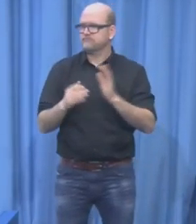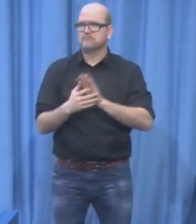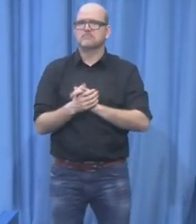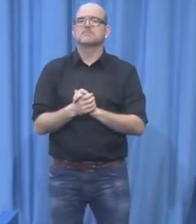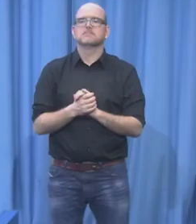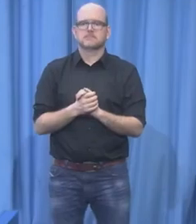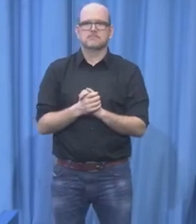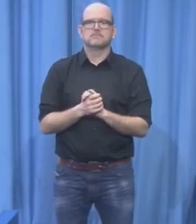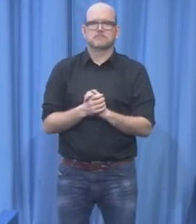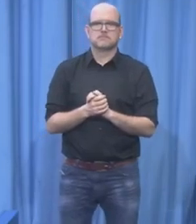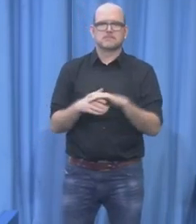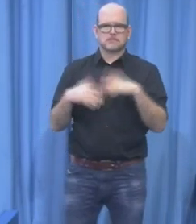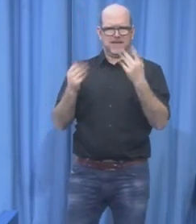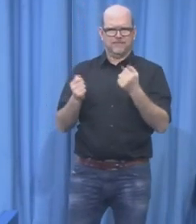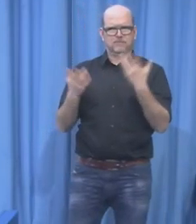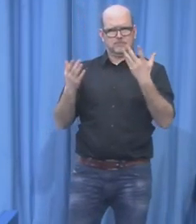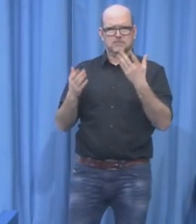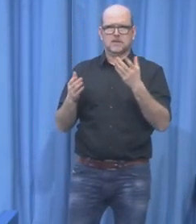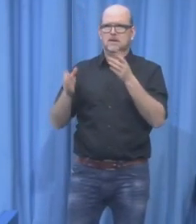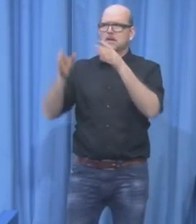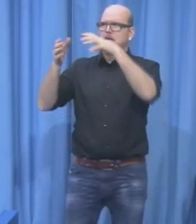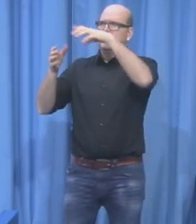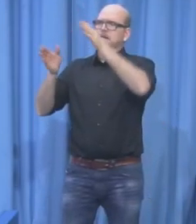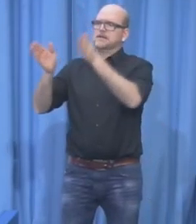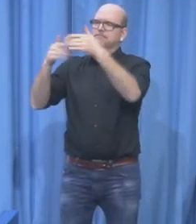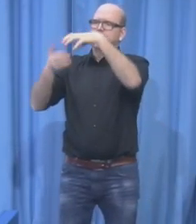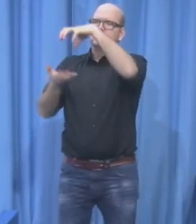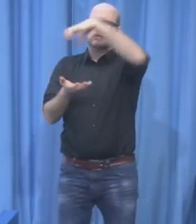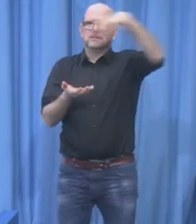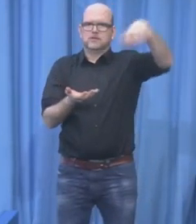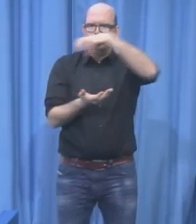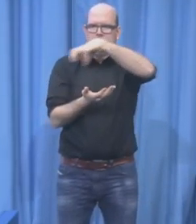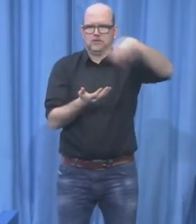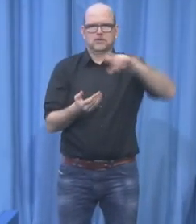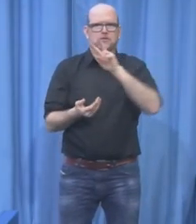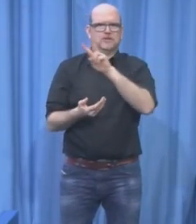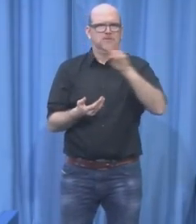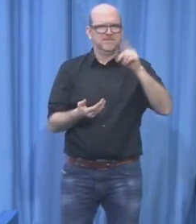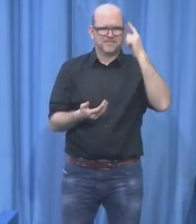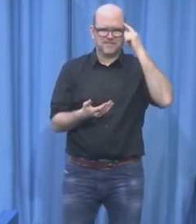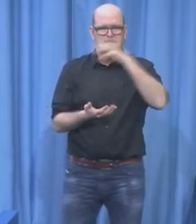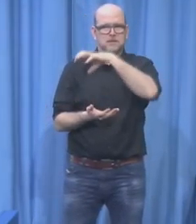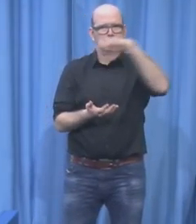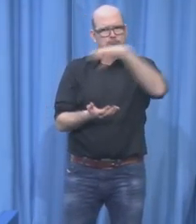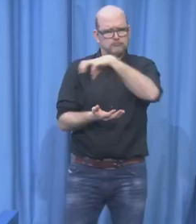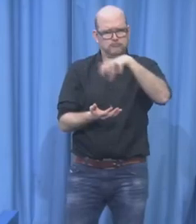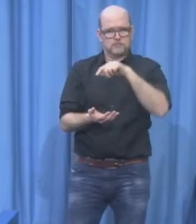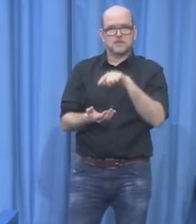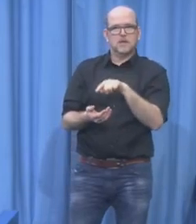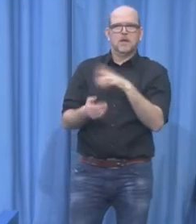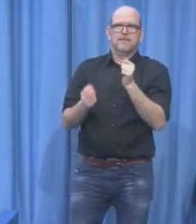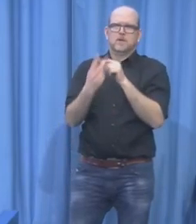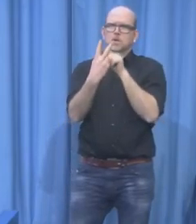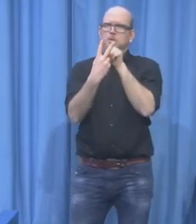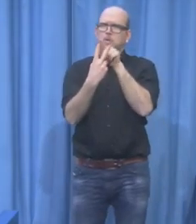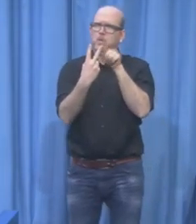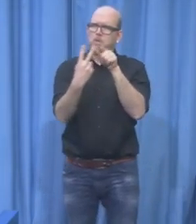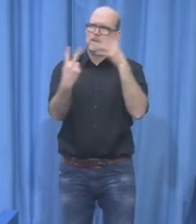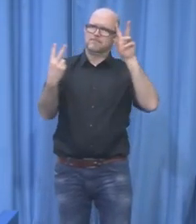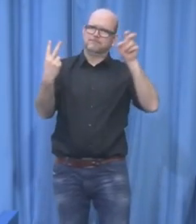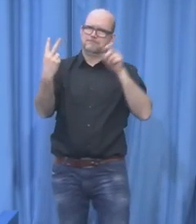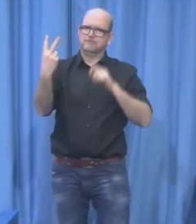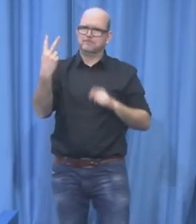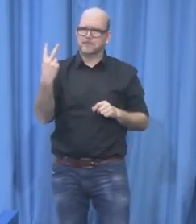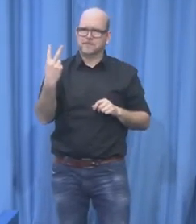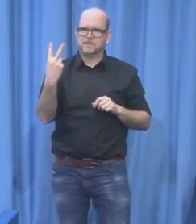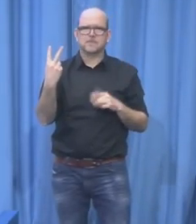the tasks. CARE identified two staff members from within our team who are based in the hospital. And their role is to support